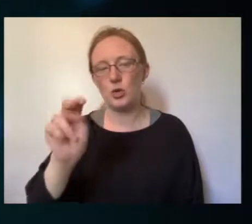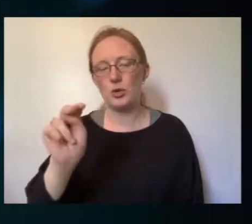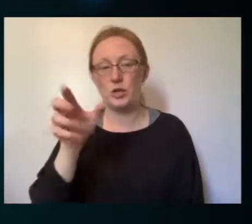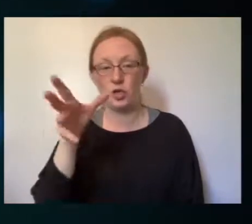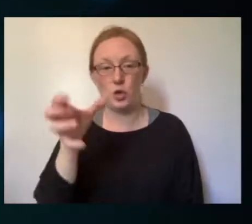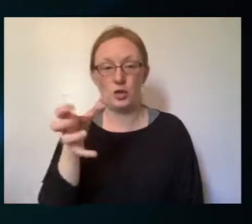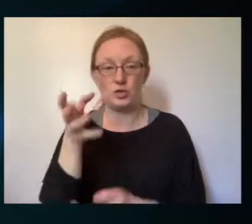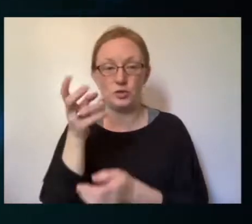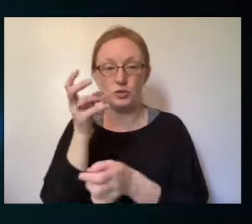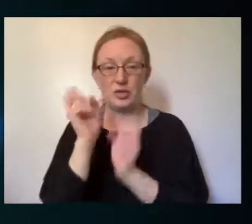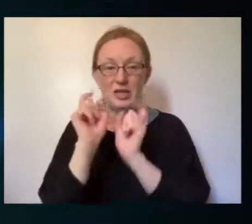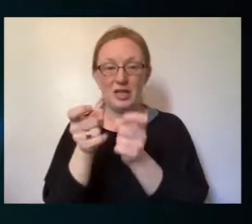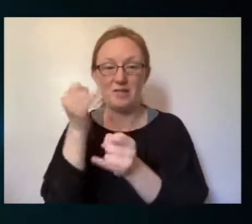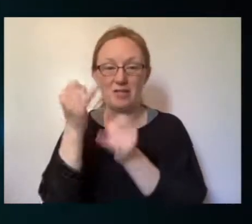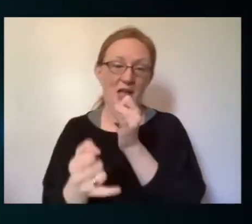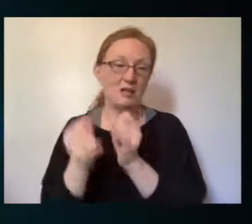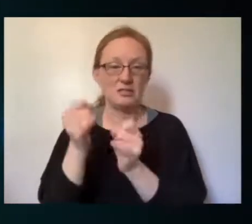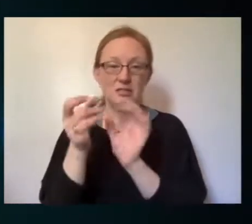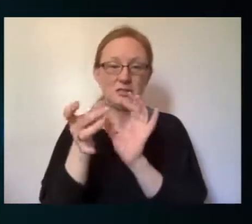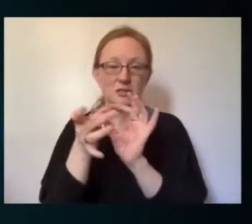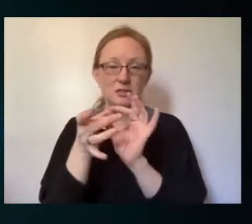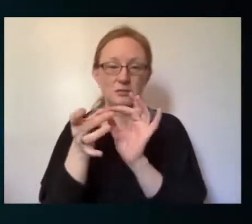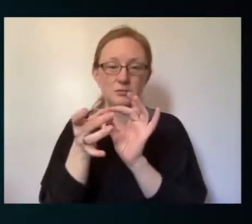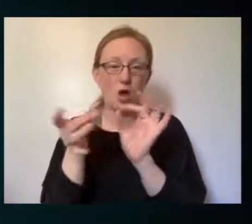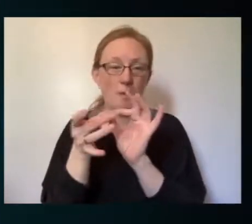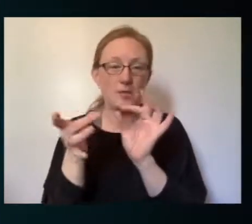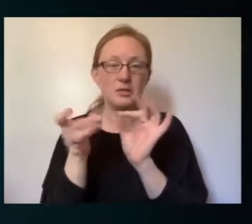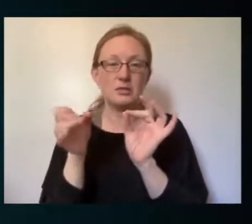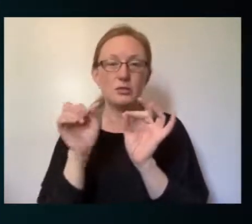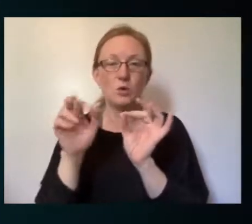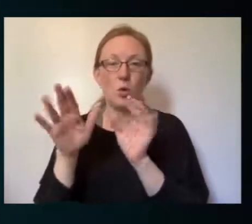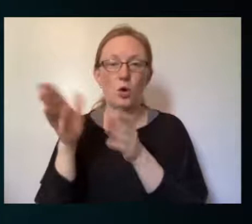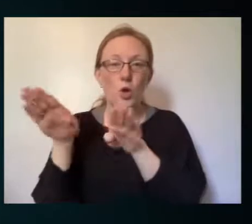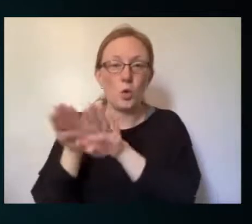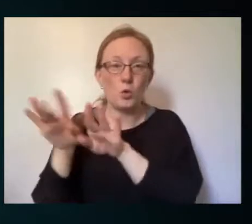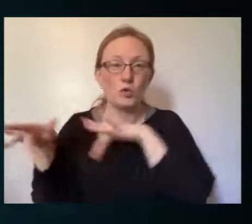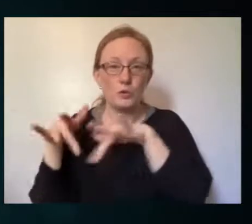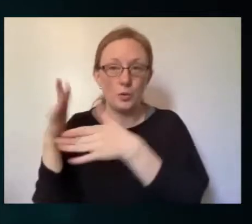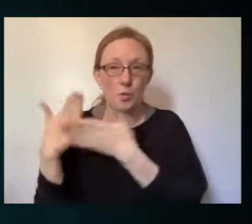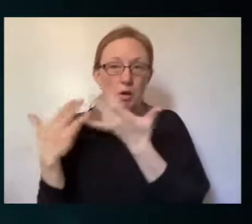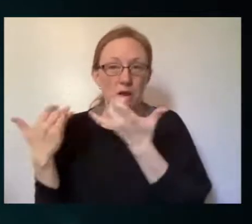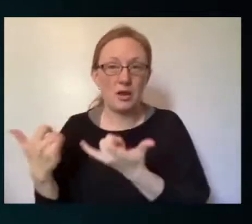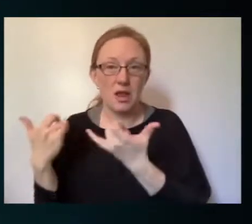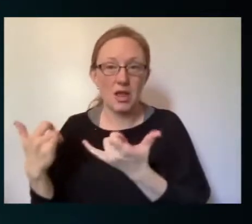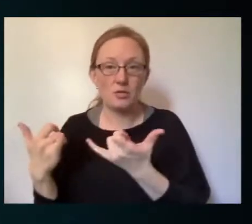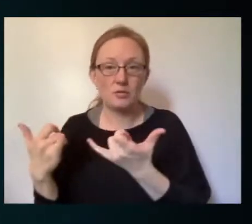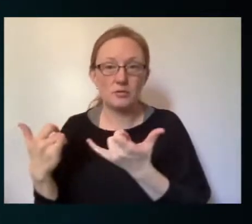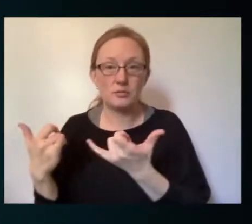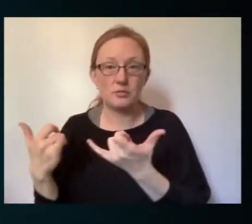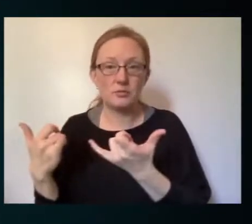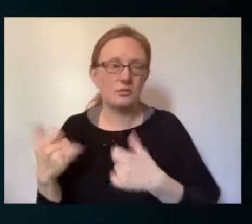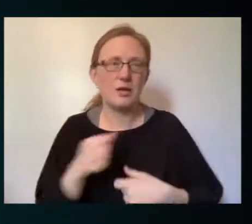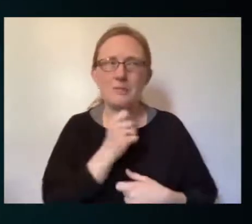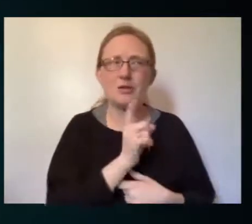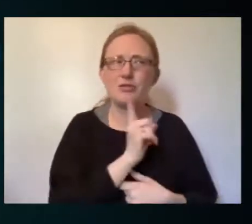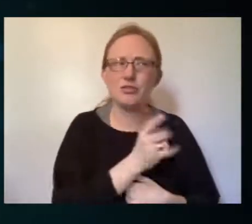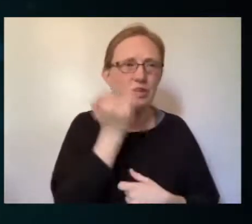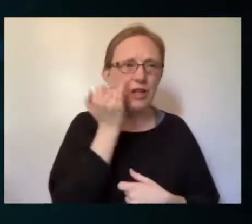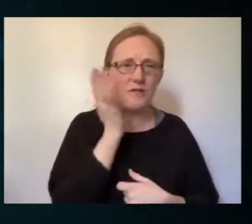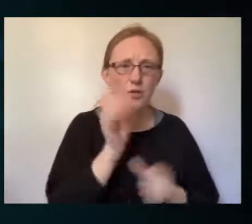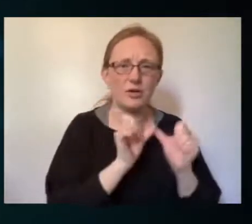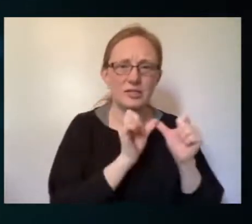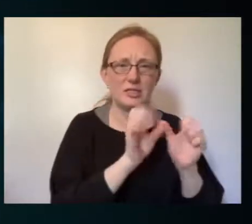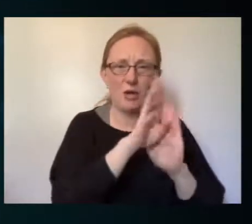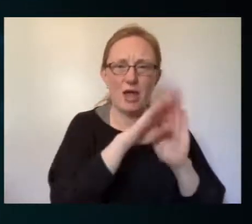a last thought or close out the recorded portion here. I'm not sure actually if we'll be continuing for half an hour after